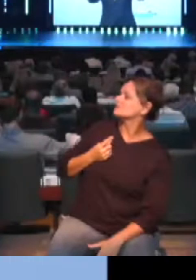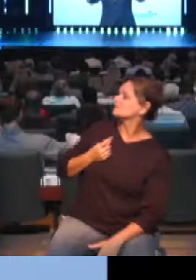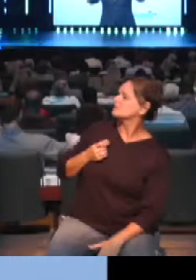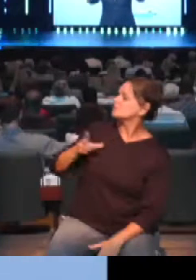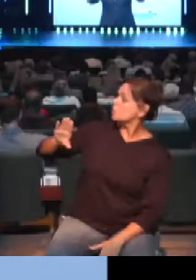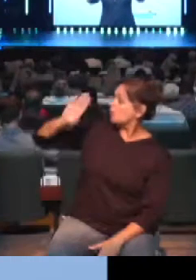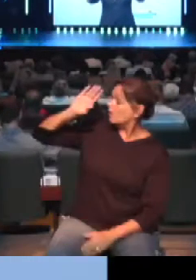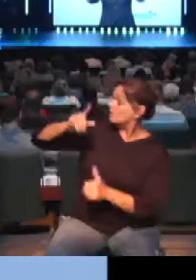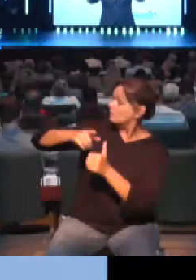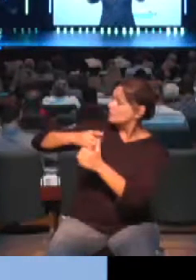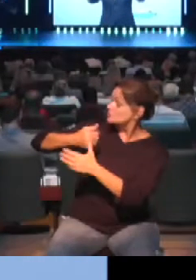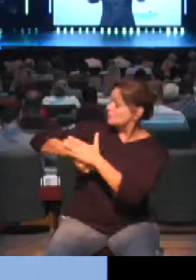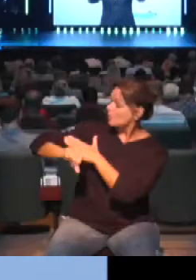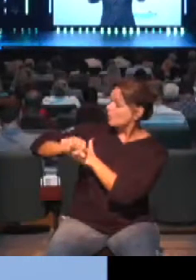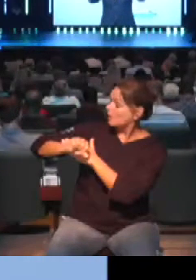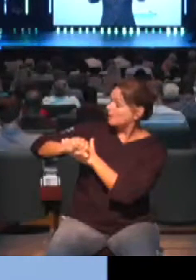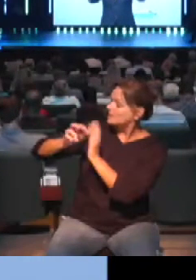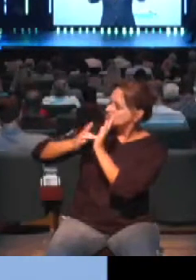your firstborn